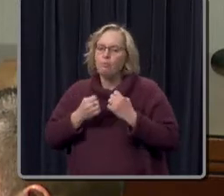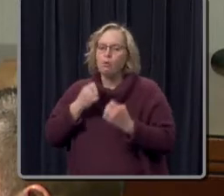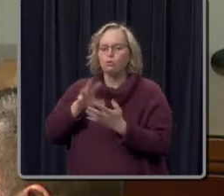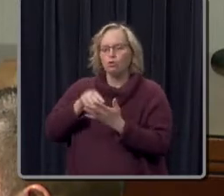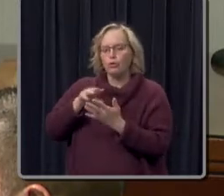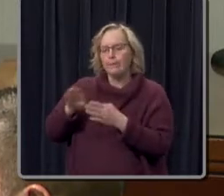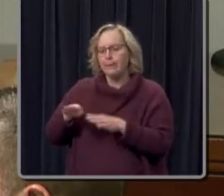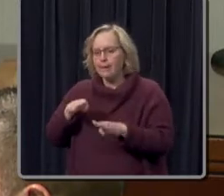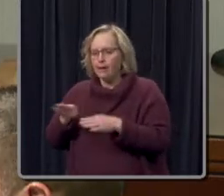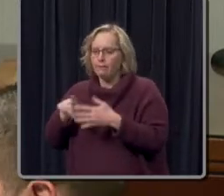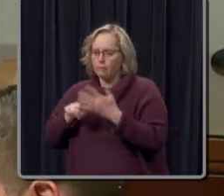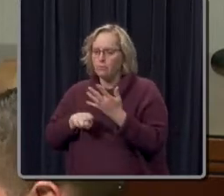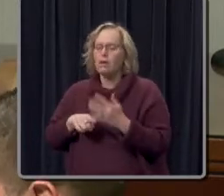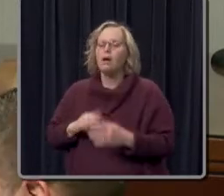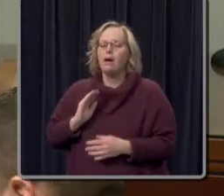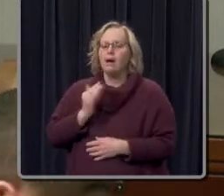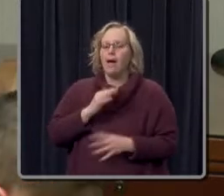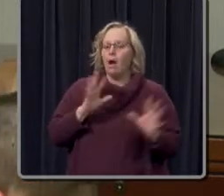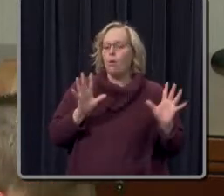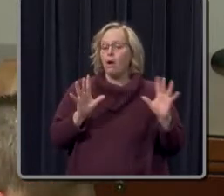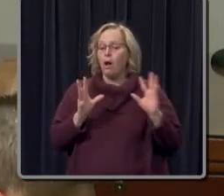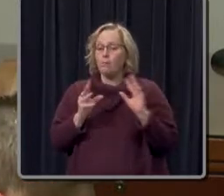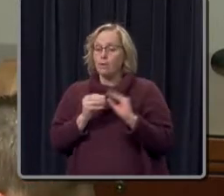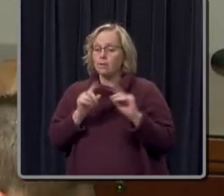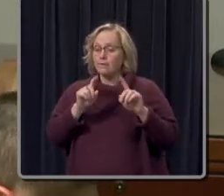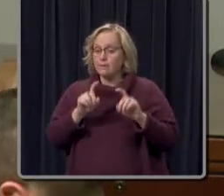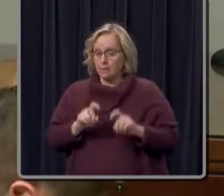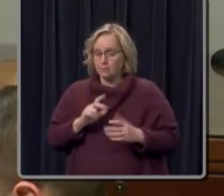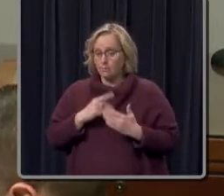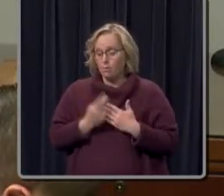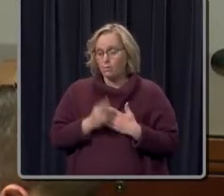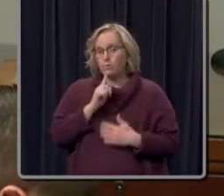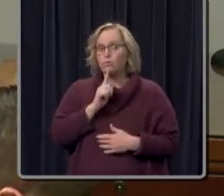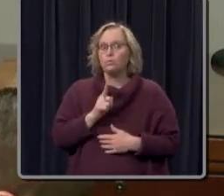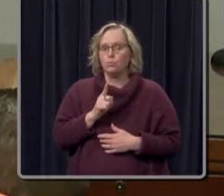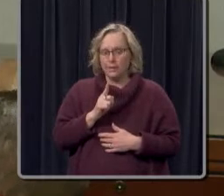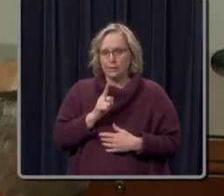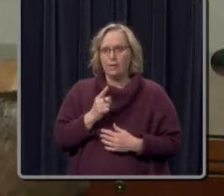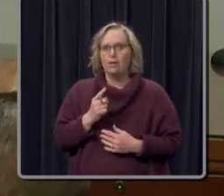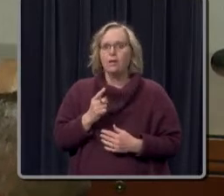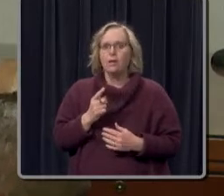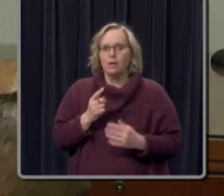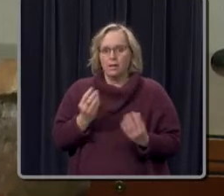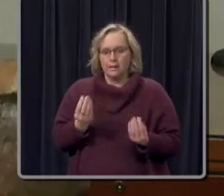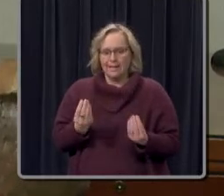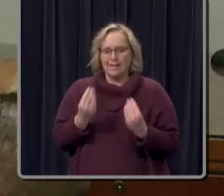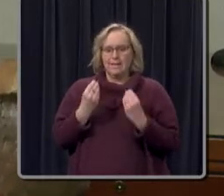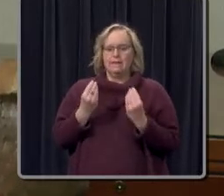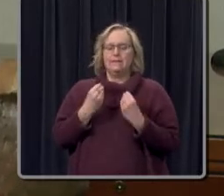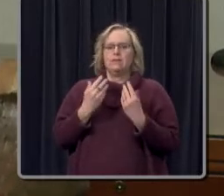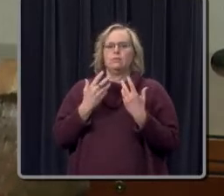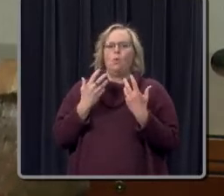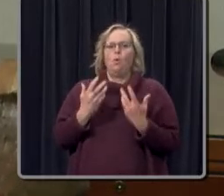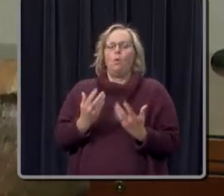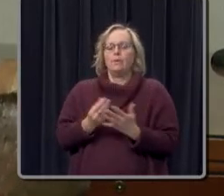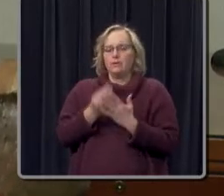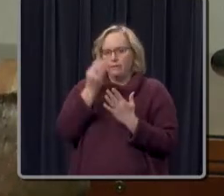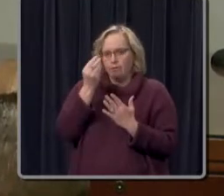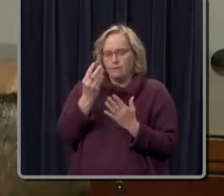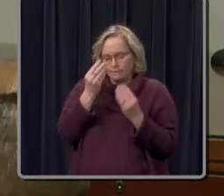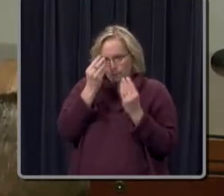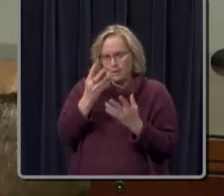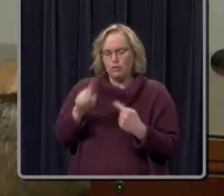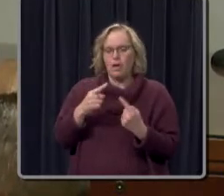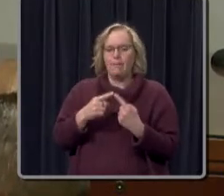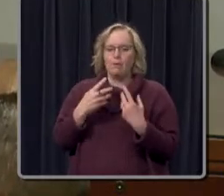said, our comprehensive assessment program really gives us a treasure trove of information on the strengths and the